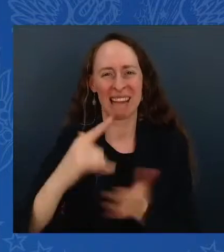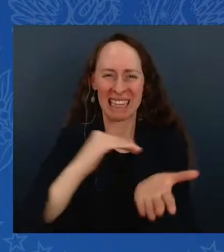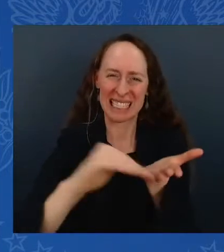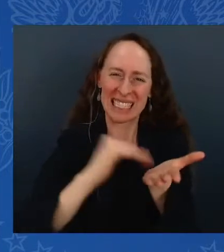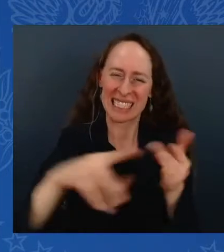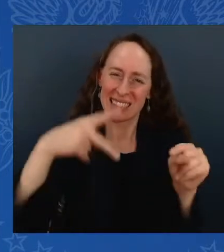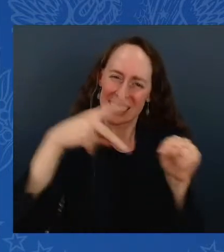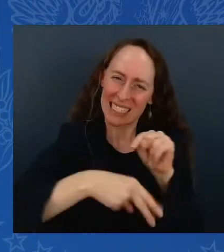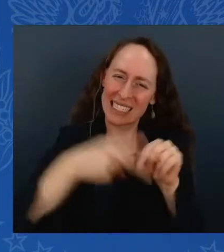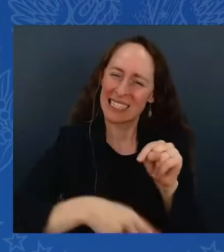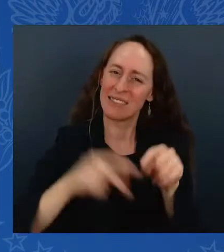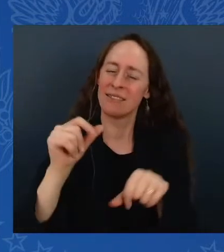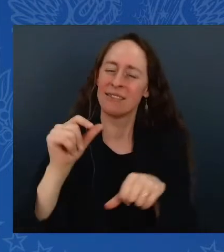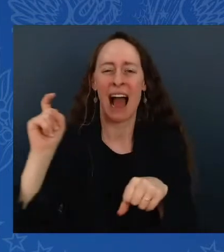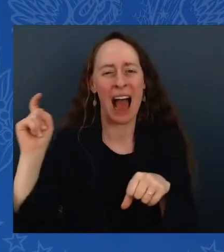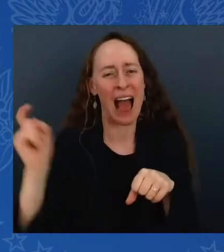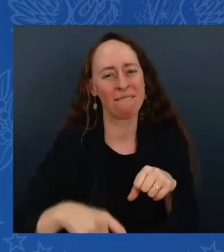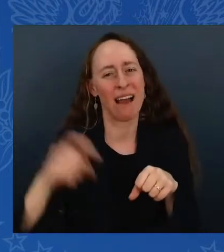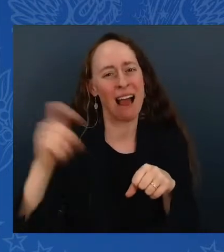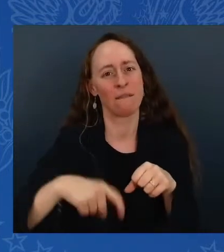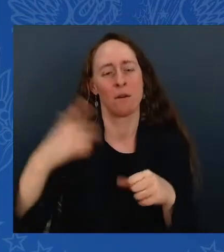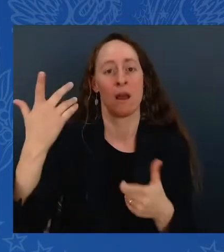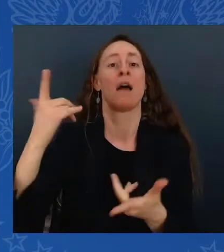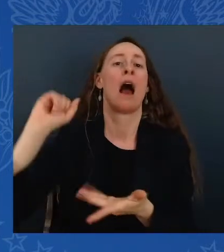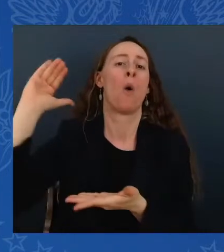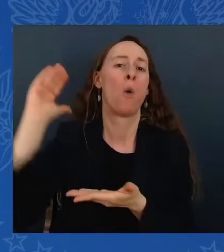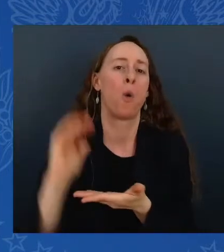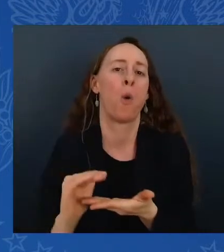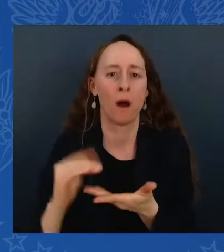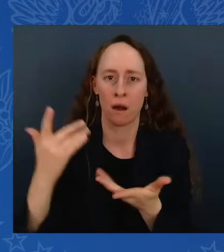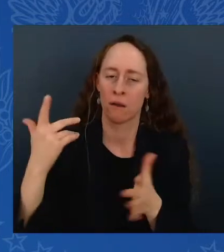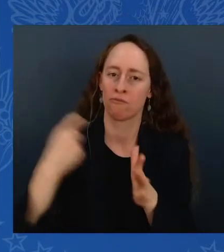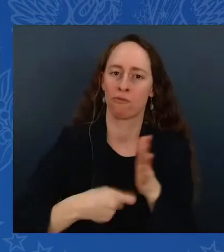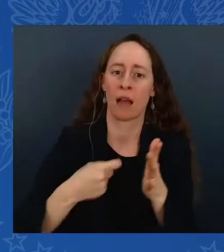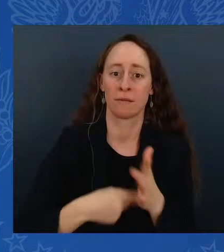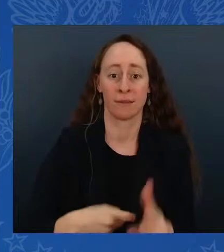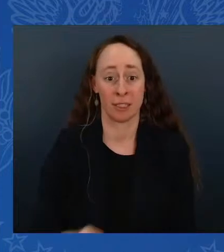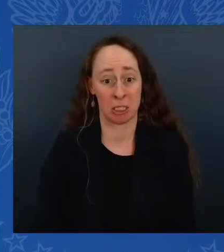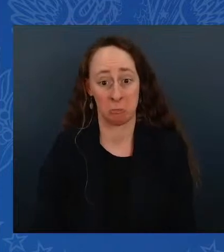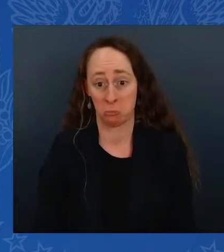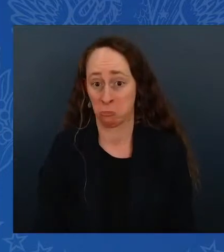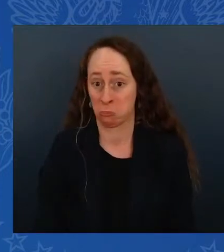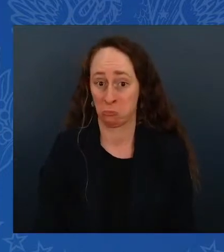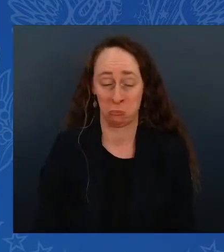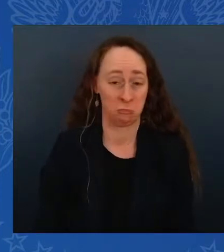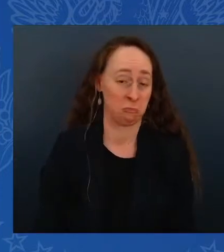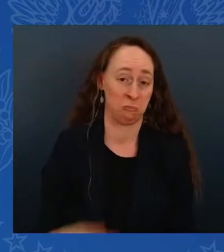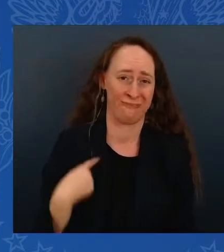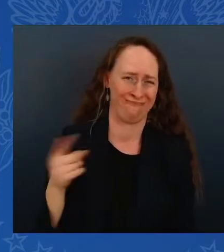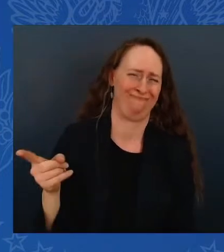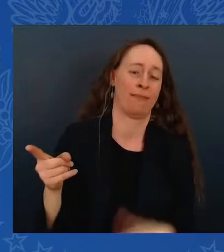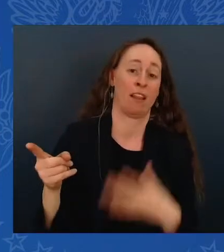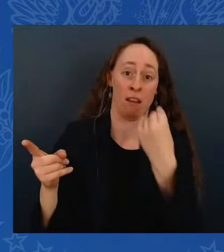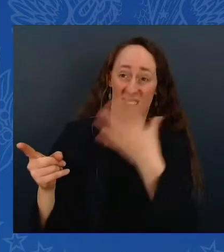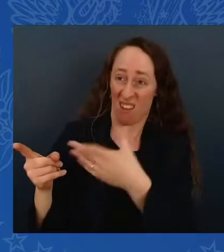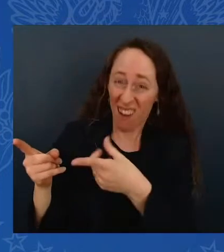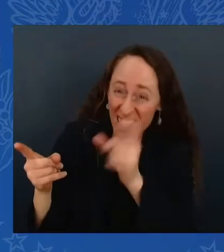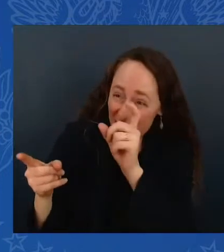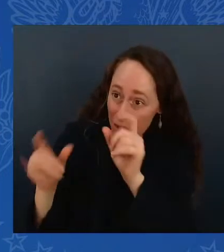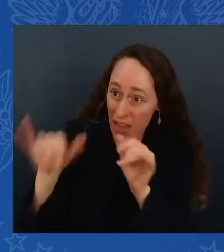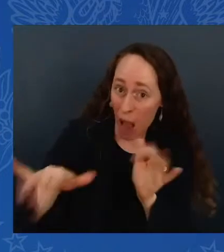recession to get inflation back down. Possible, but I refuse to accept that. I believe, sometimes over